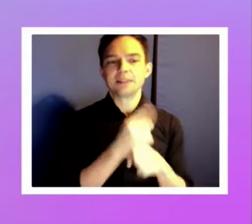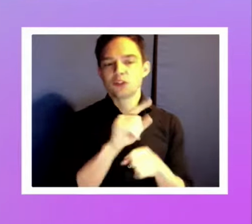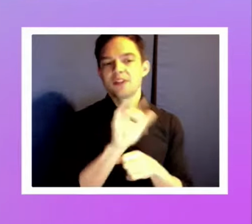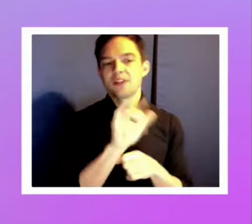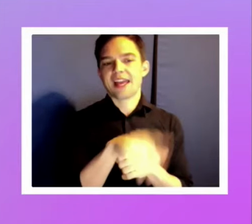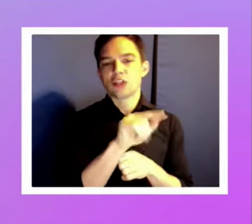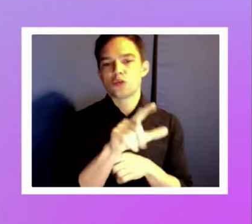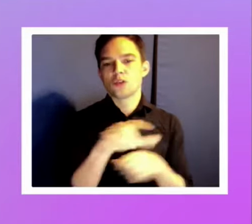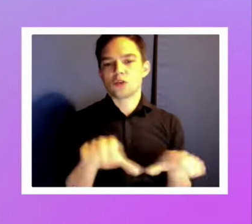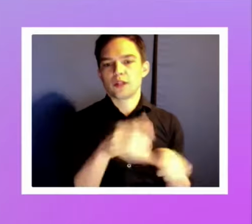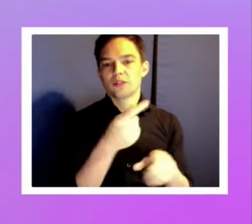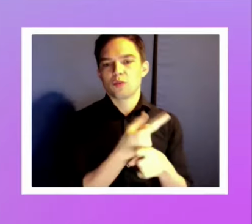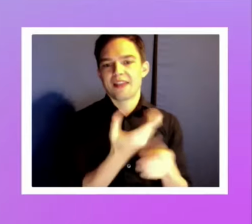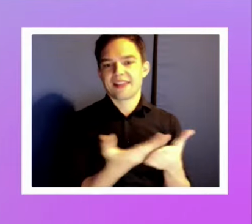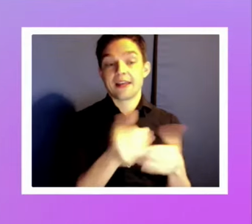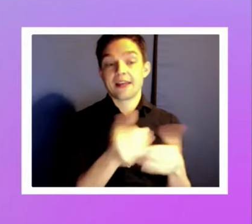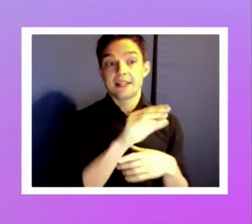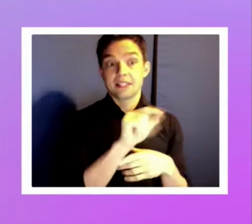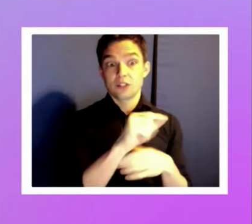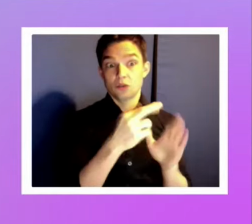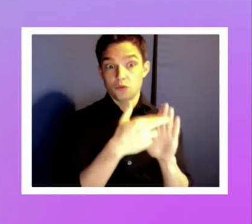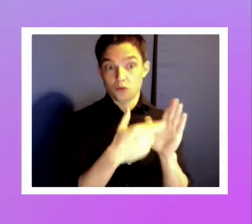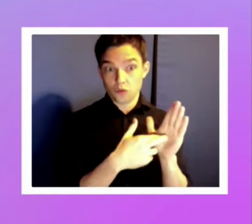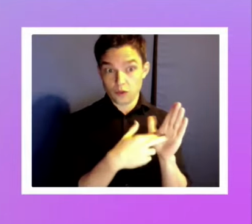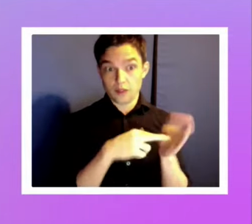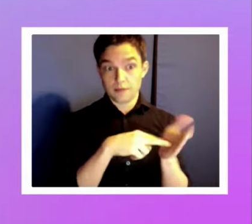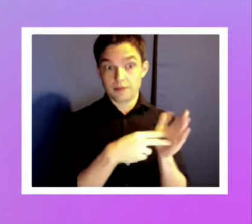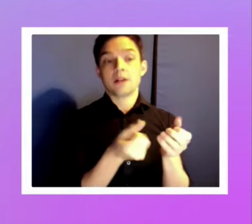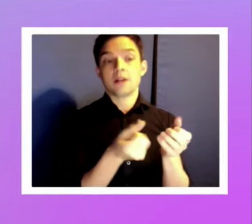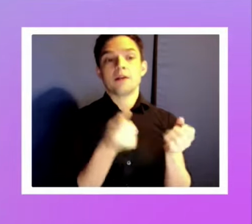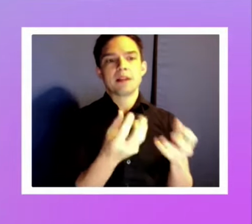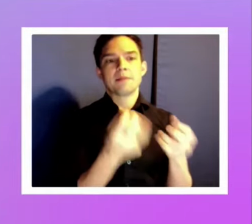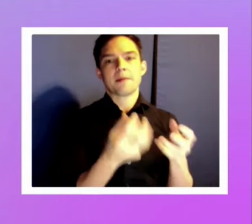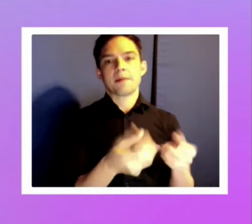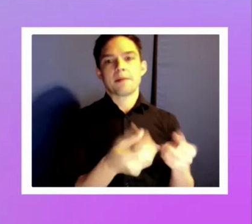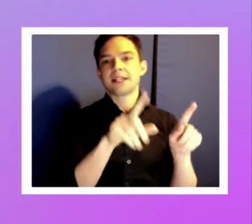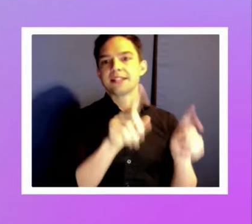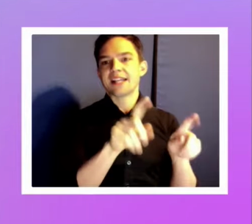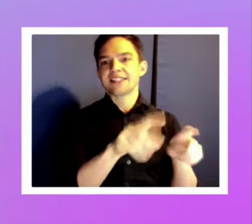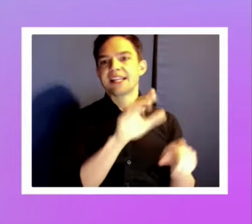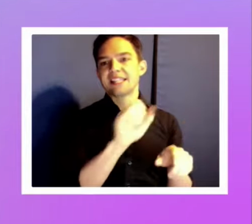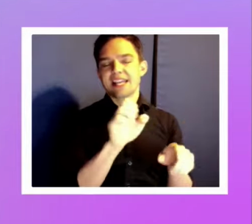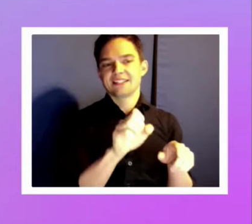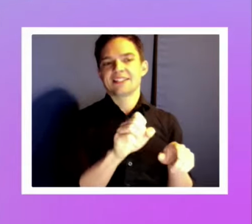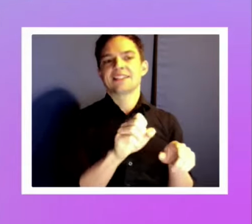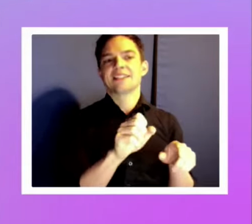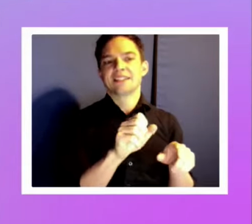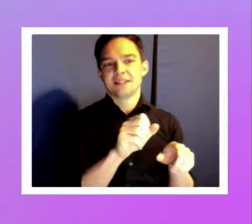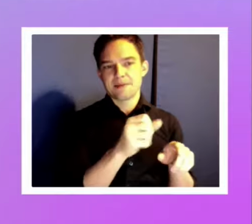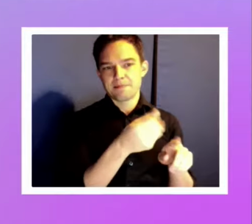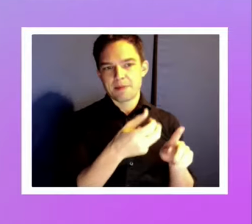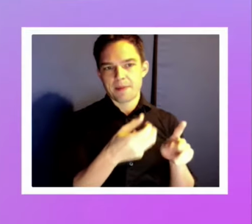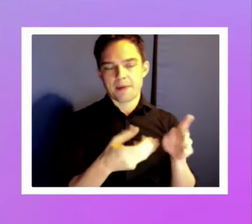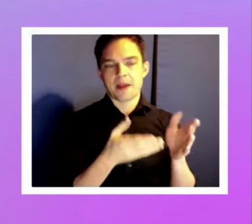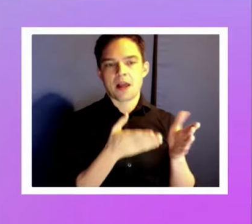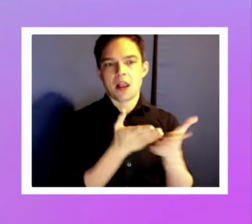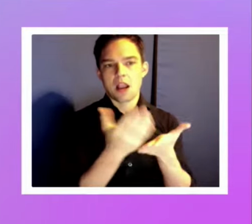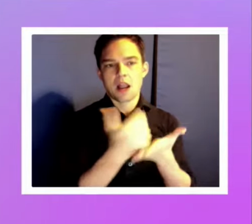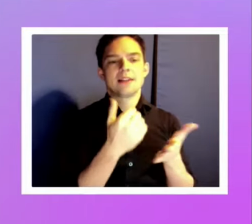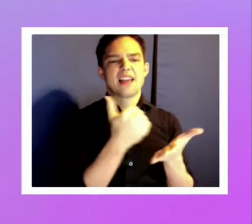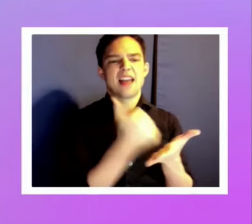So in ACT rules, what we've done is we've written lots and lots of test cases. these help us ensure that